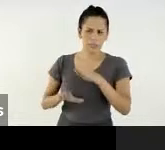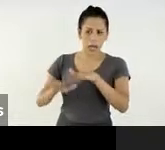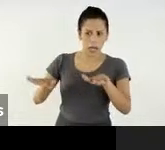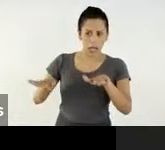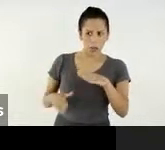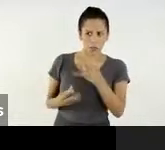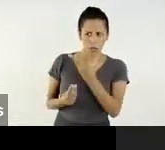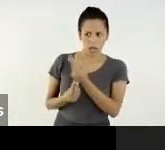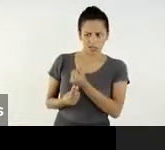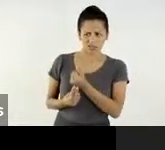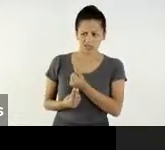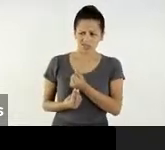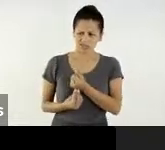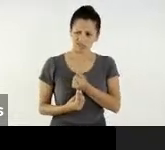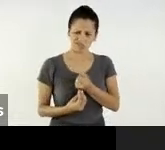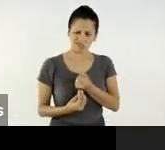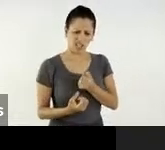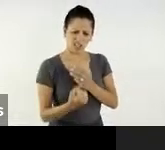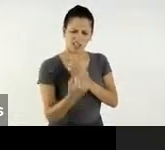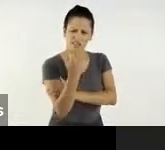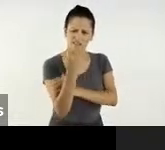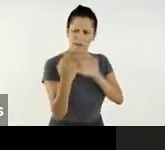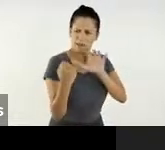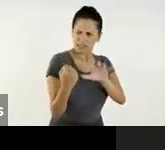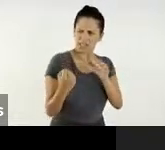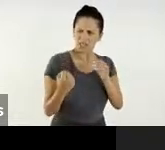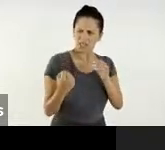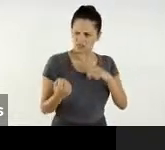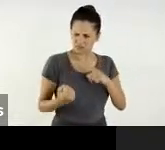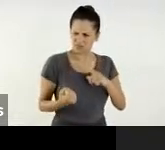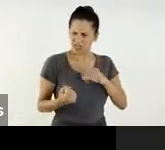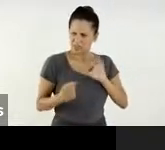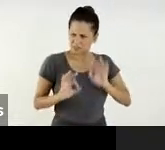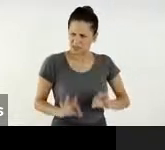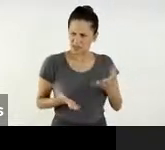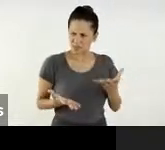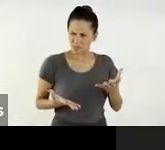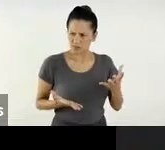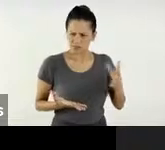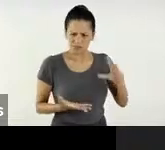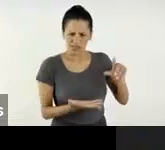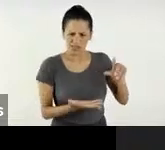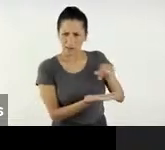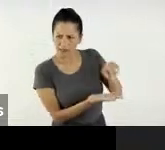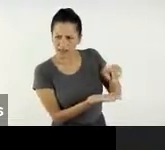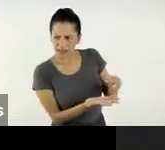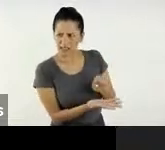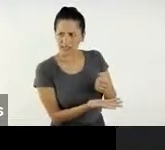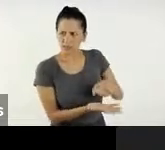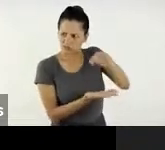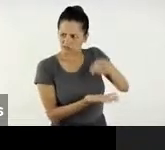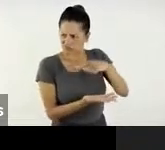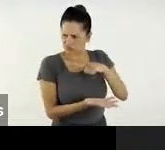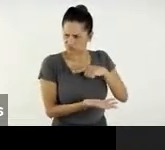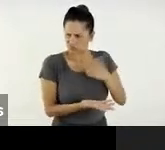fact imagine occupying a non-patriarchal world? Imagination, of course,